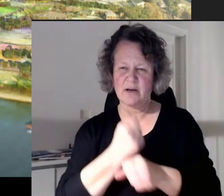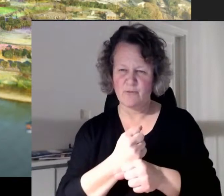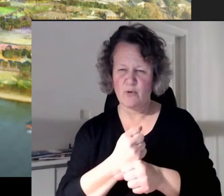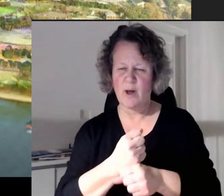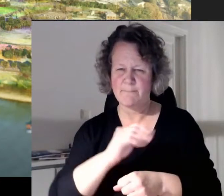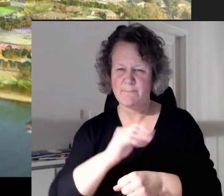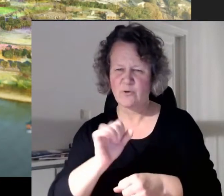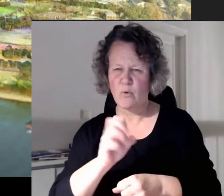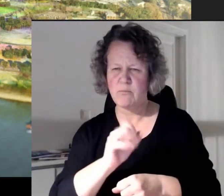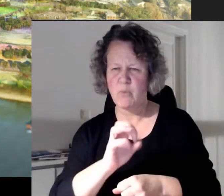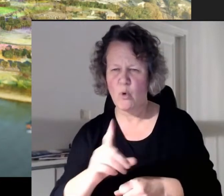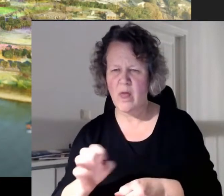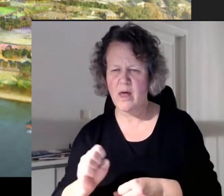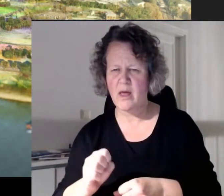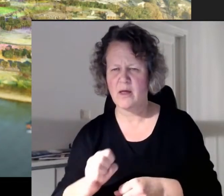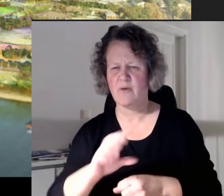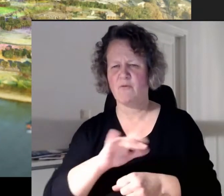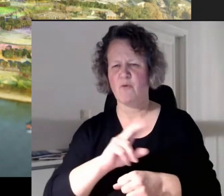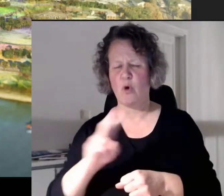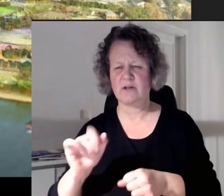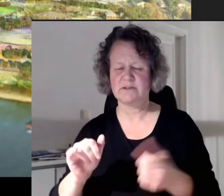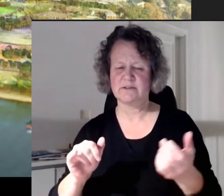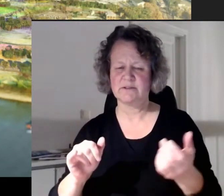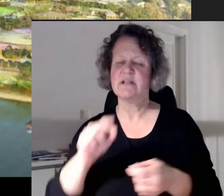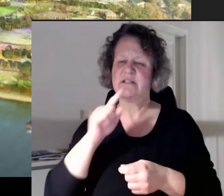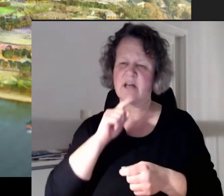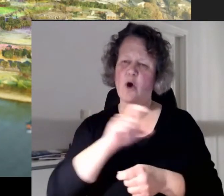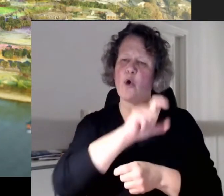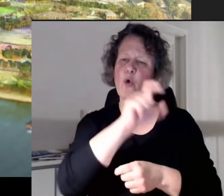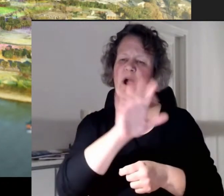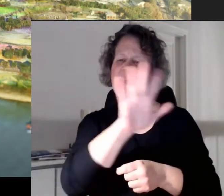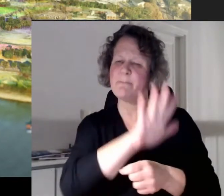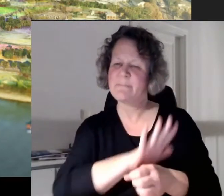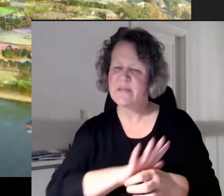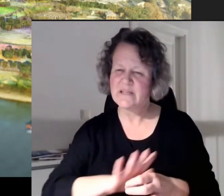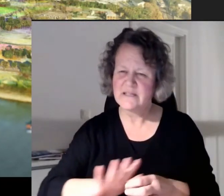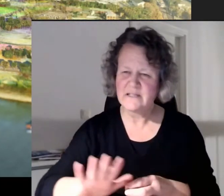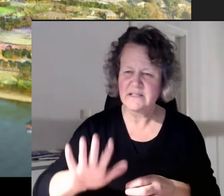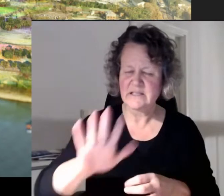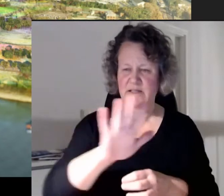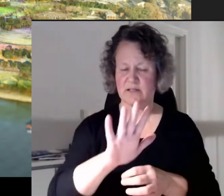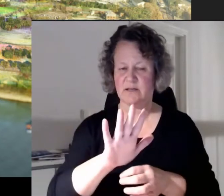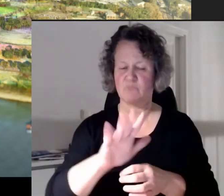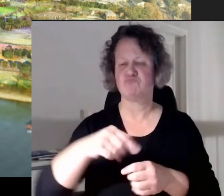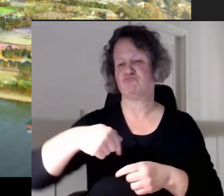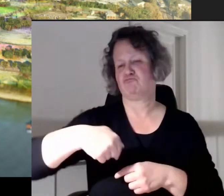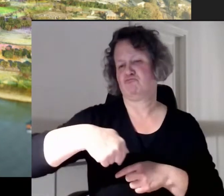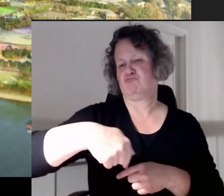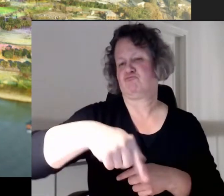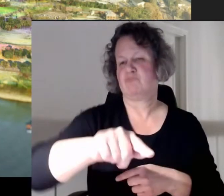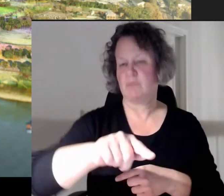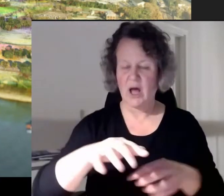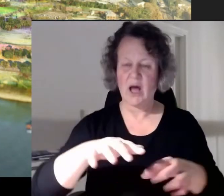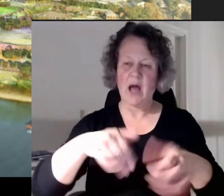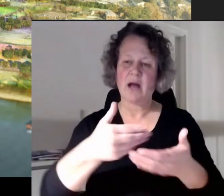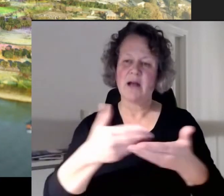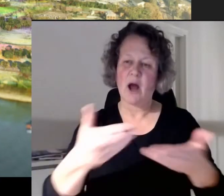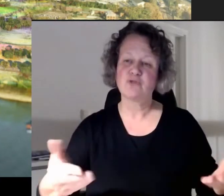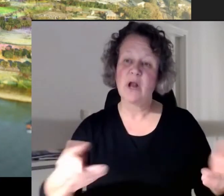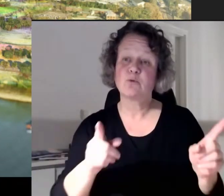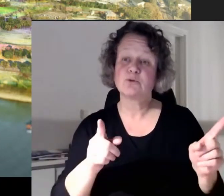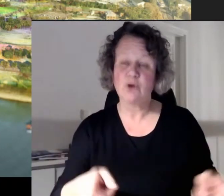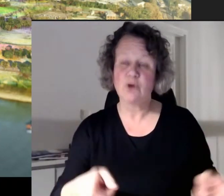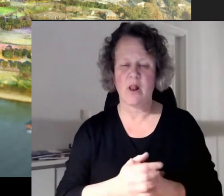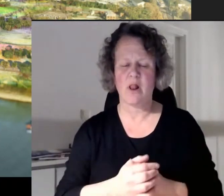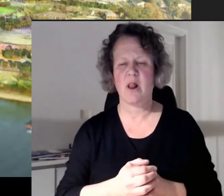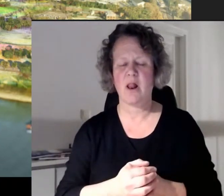the Metropolis Ruhr. It's a Ruhr area, and in some years the garden exposition is